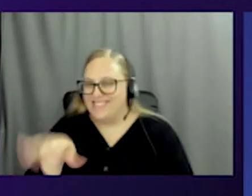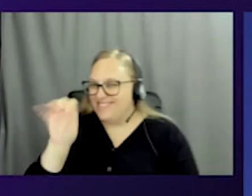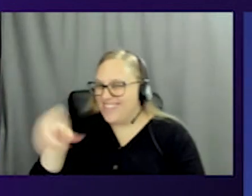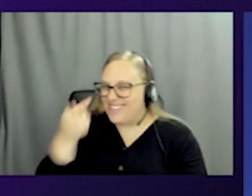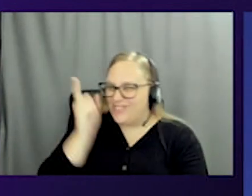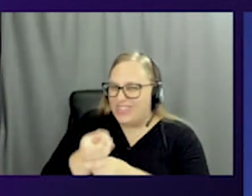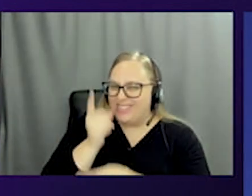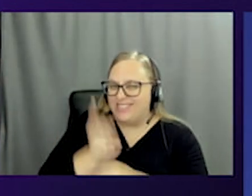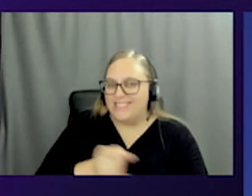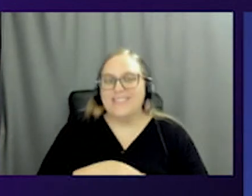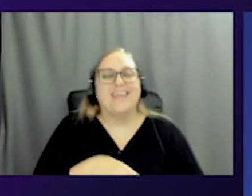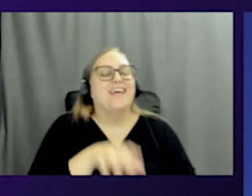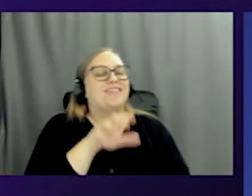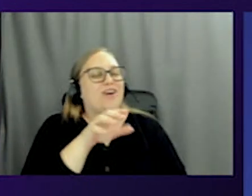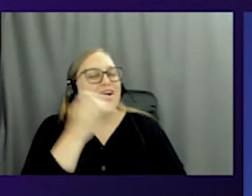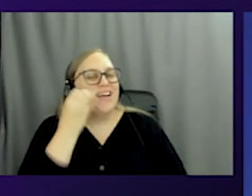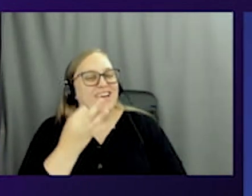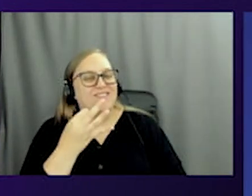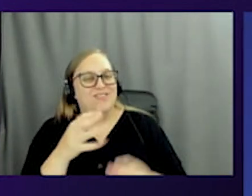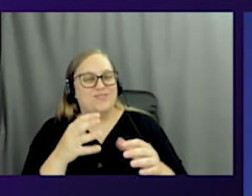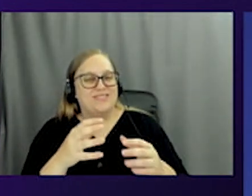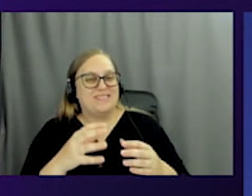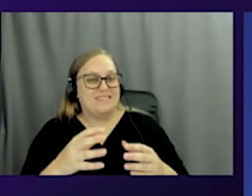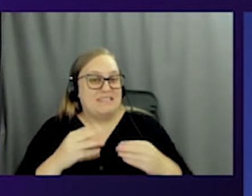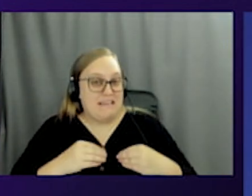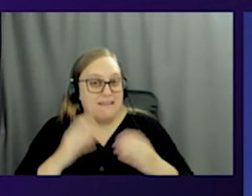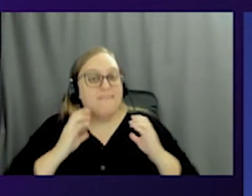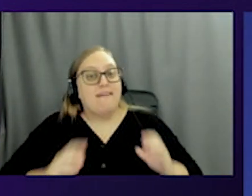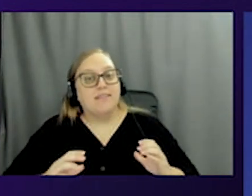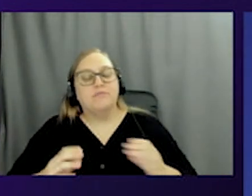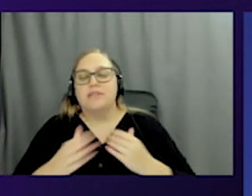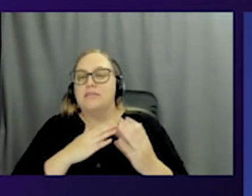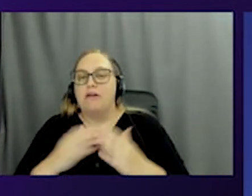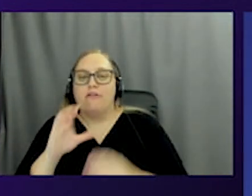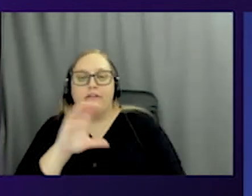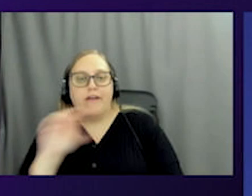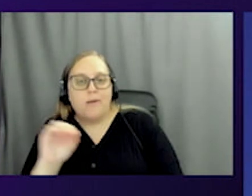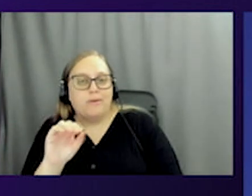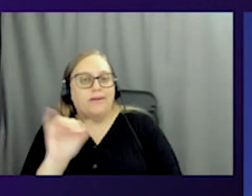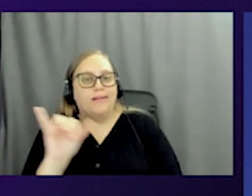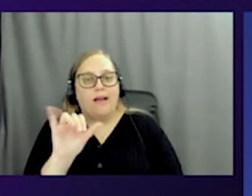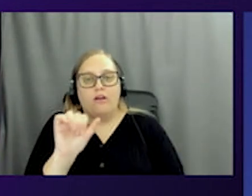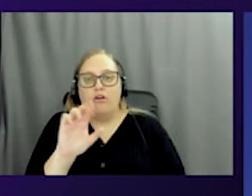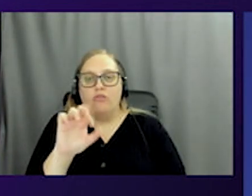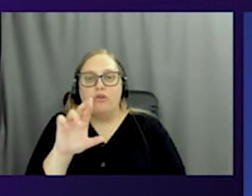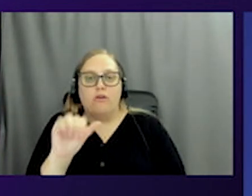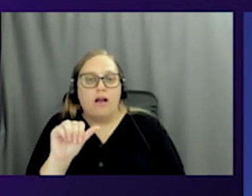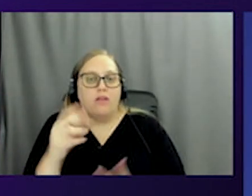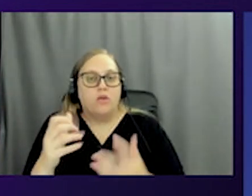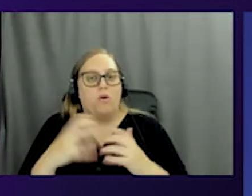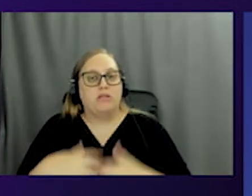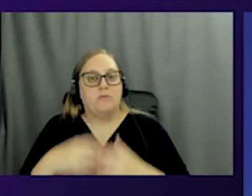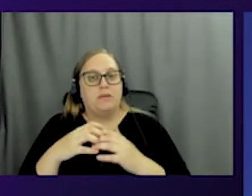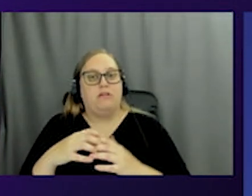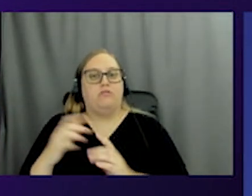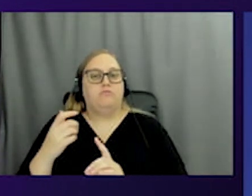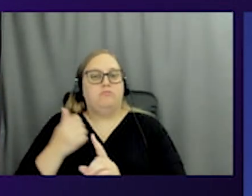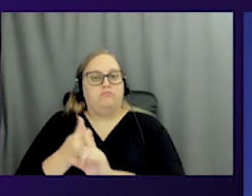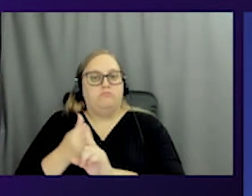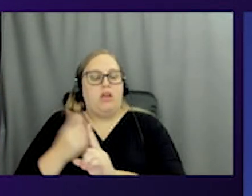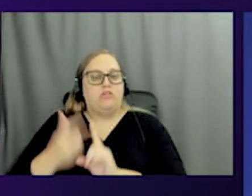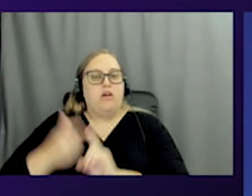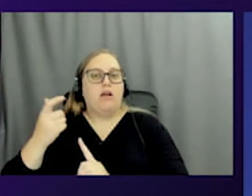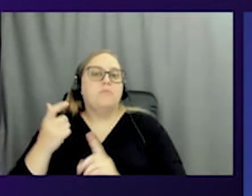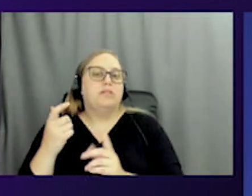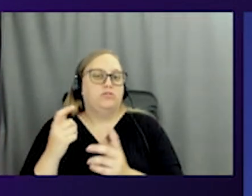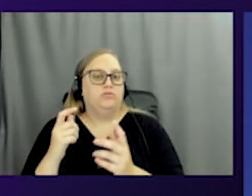if you take a customer, whether it's a company like Aurora that wants to build an autonomous truck, they may